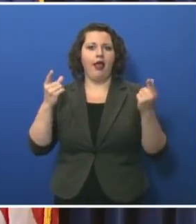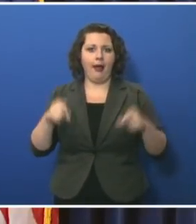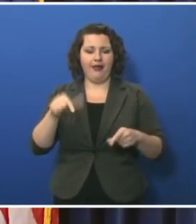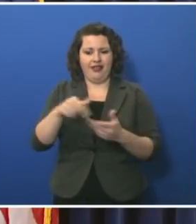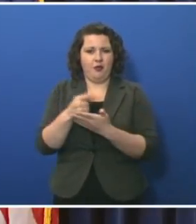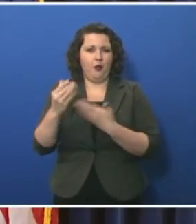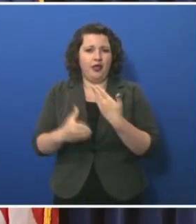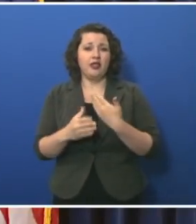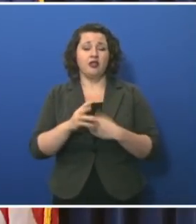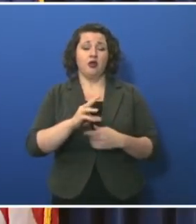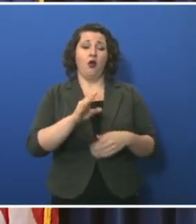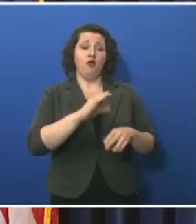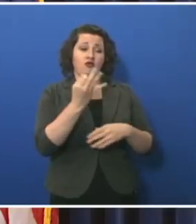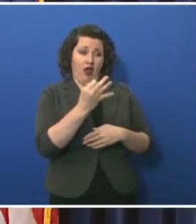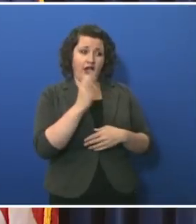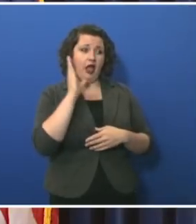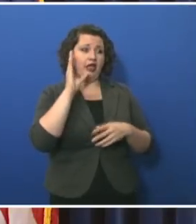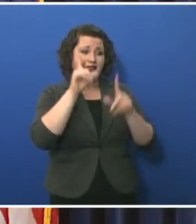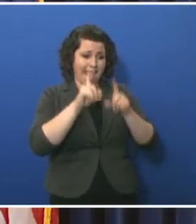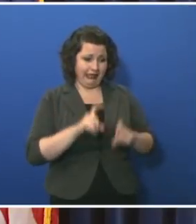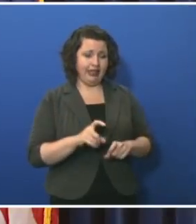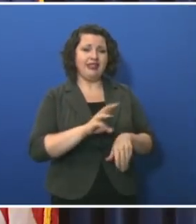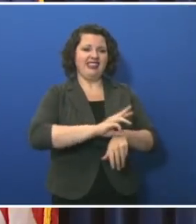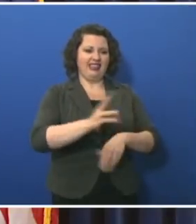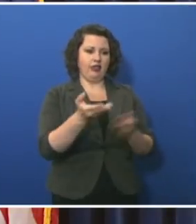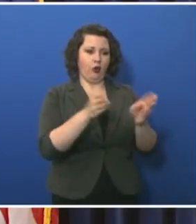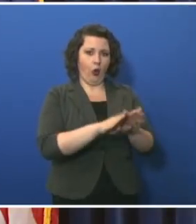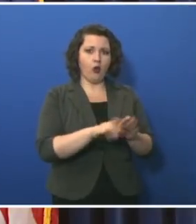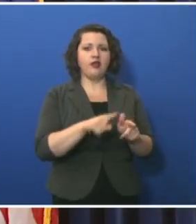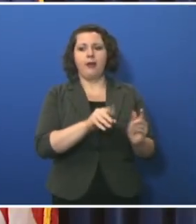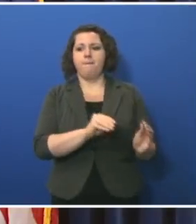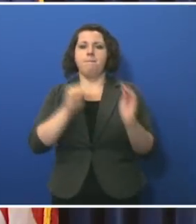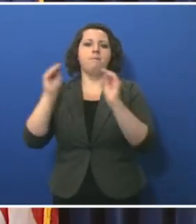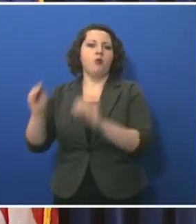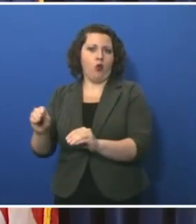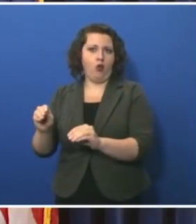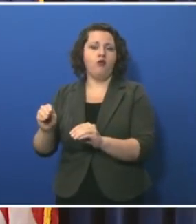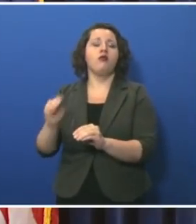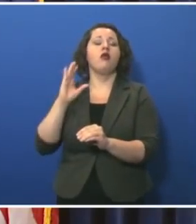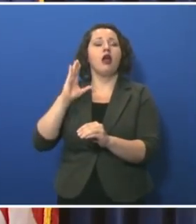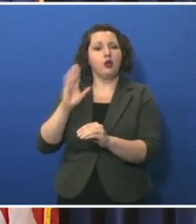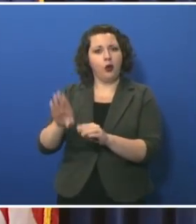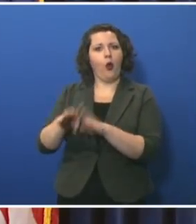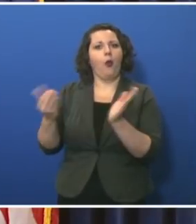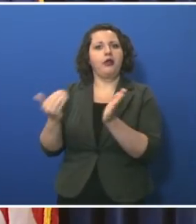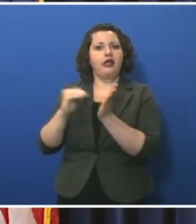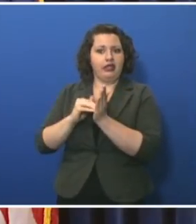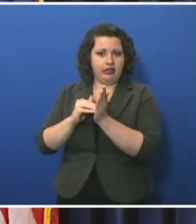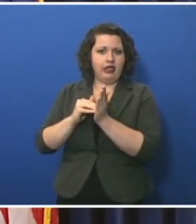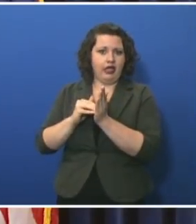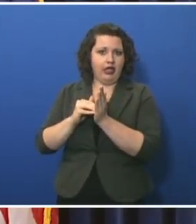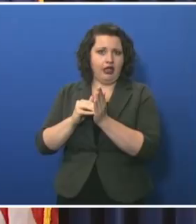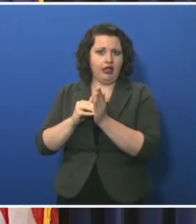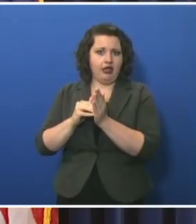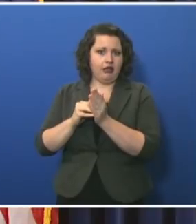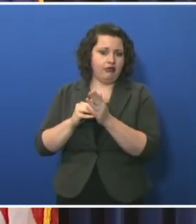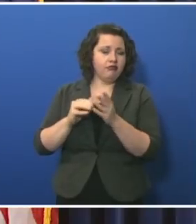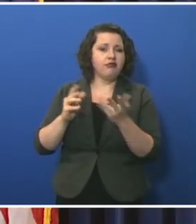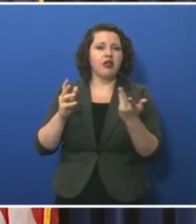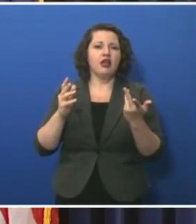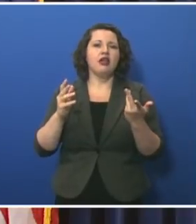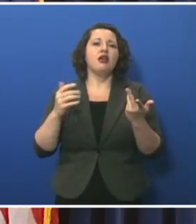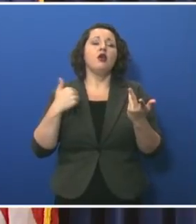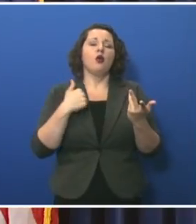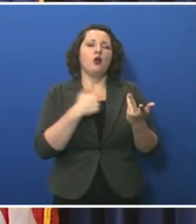Friday. Each site is being relocated so that businesses can resume as usual at the Iowa Events Center and at the Kirkwood